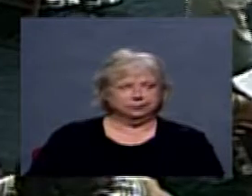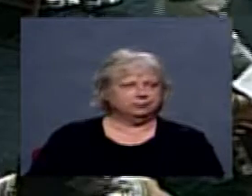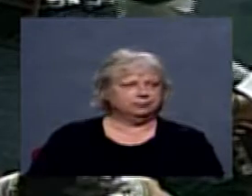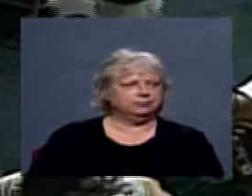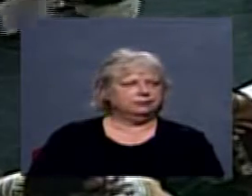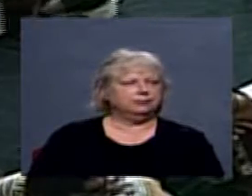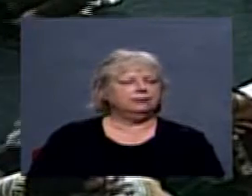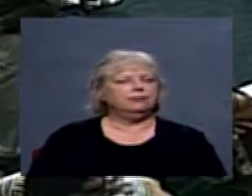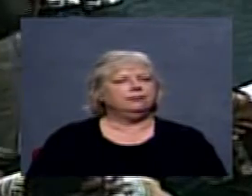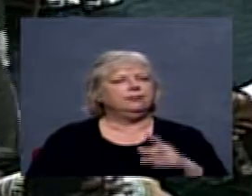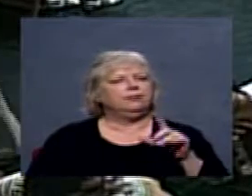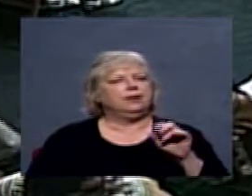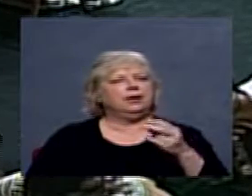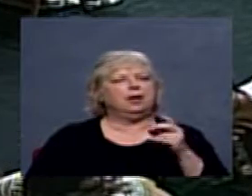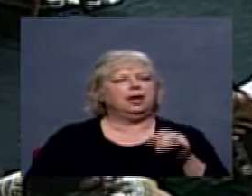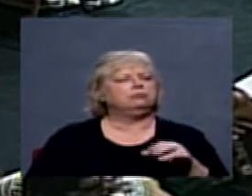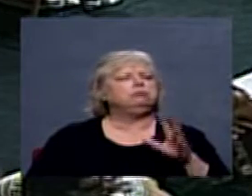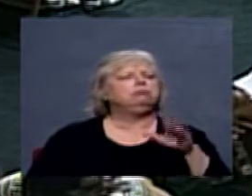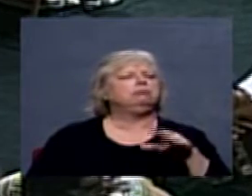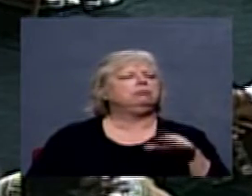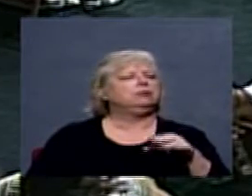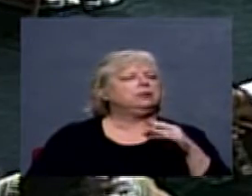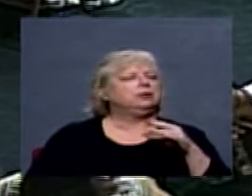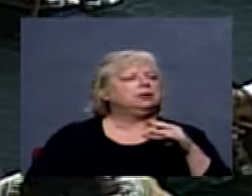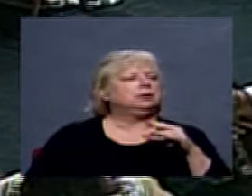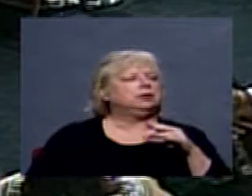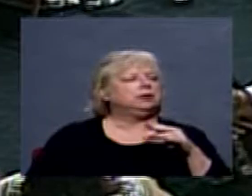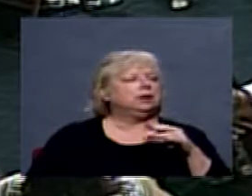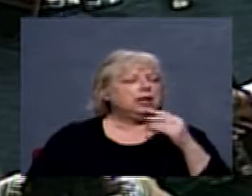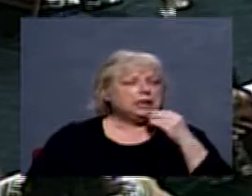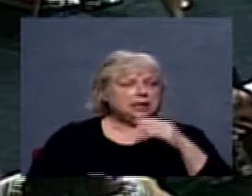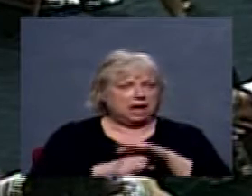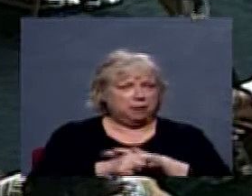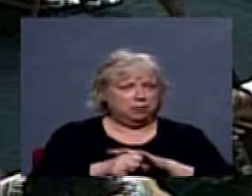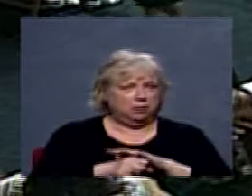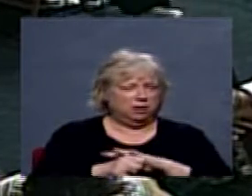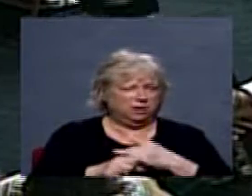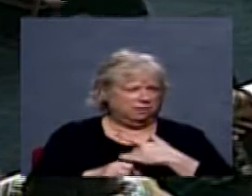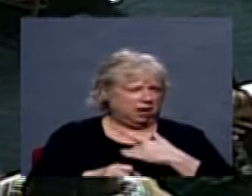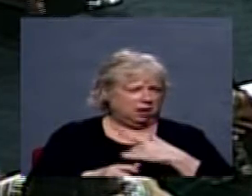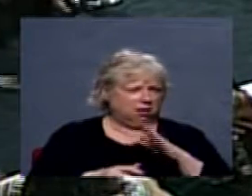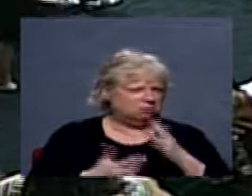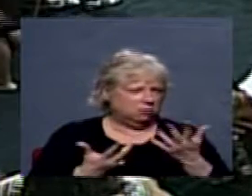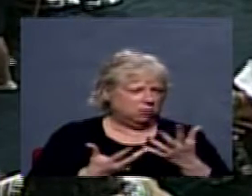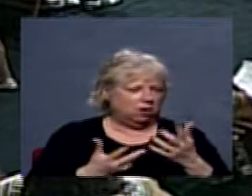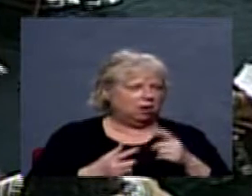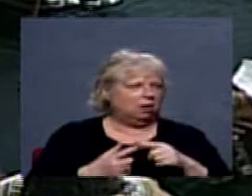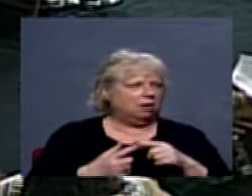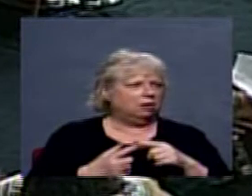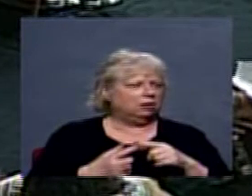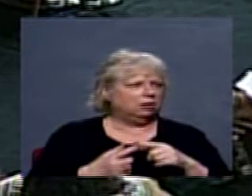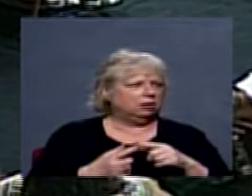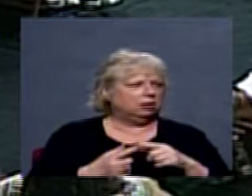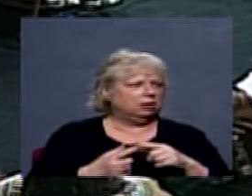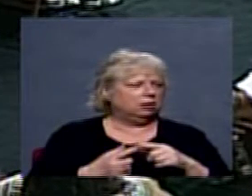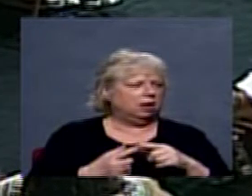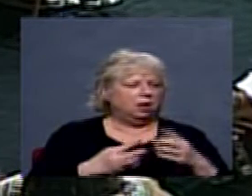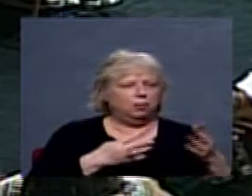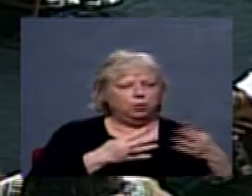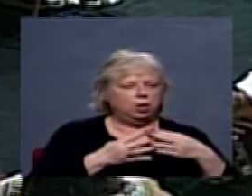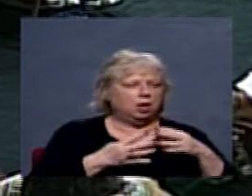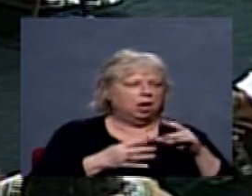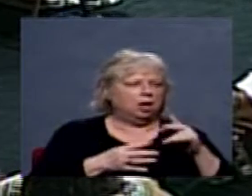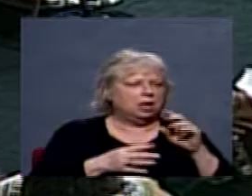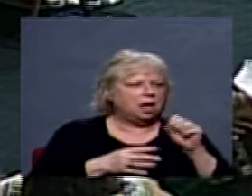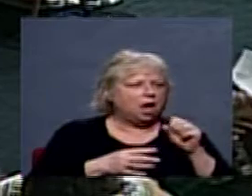Thank you. What's the neighborhood's feeling on eliminating full-time traffic, or putting a knock box on